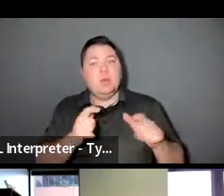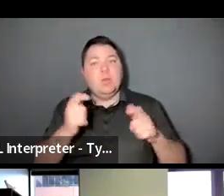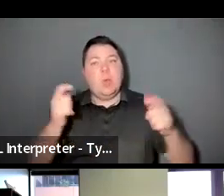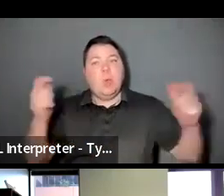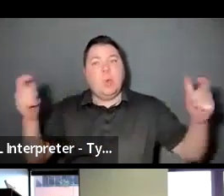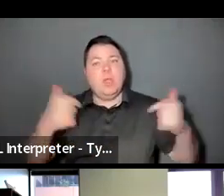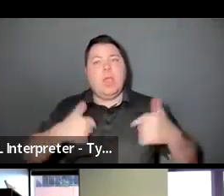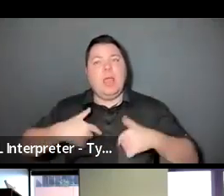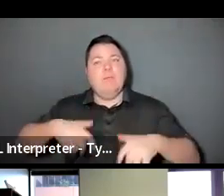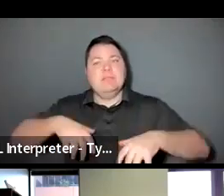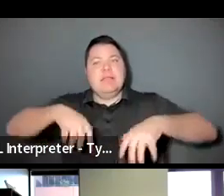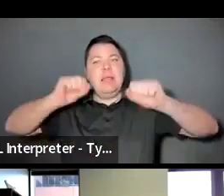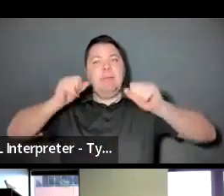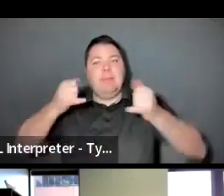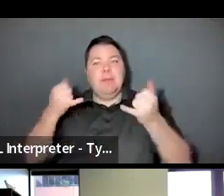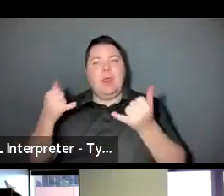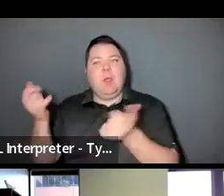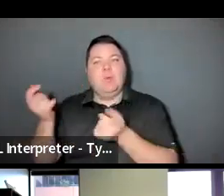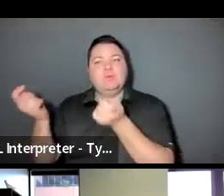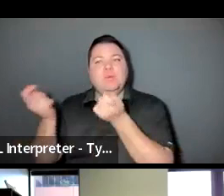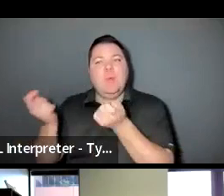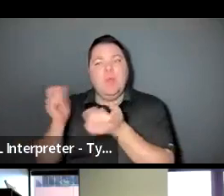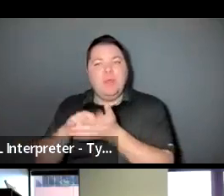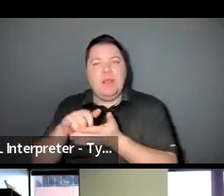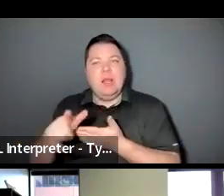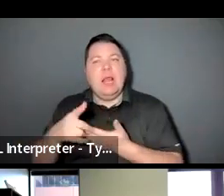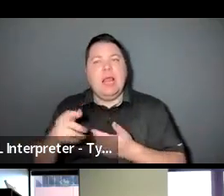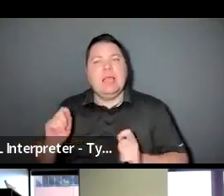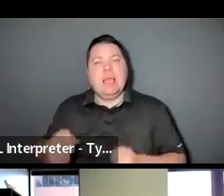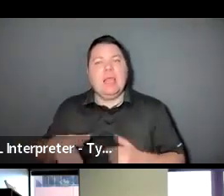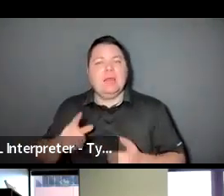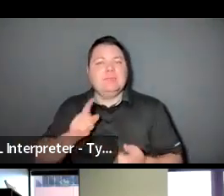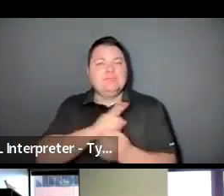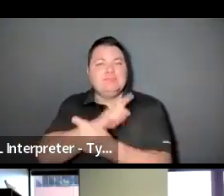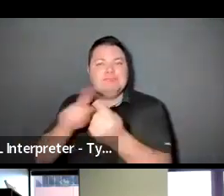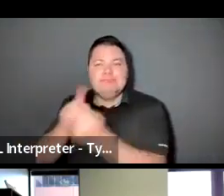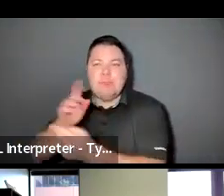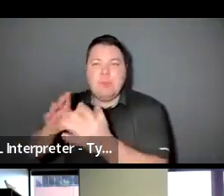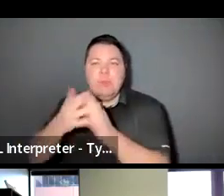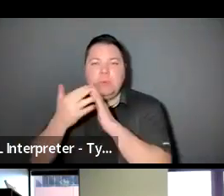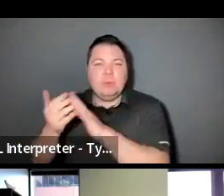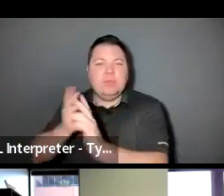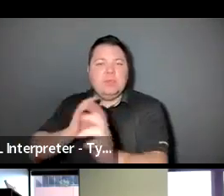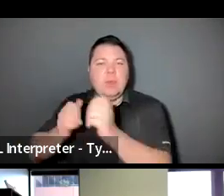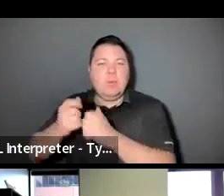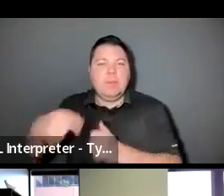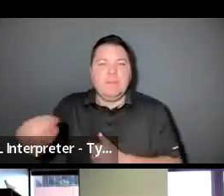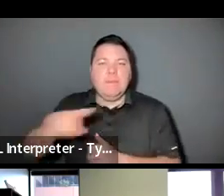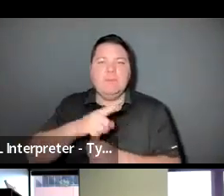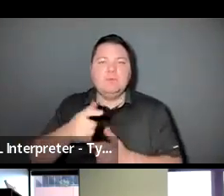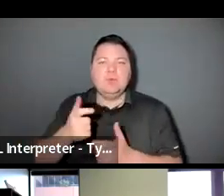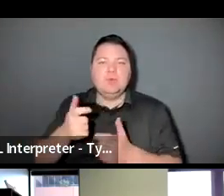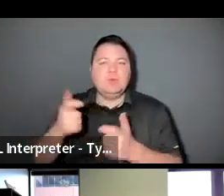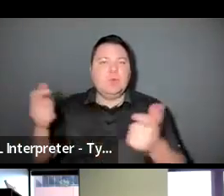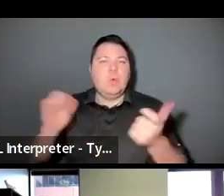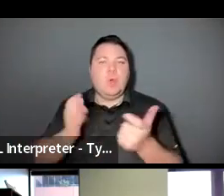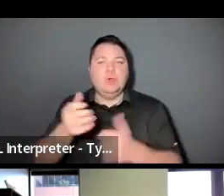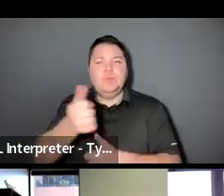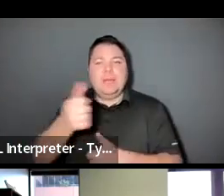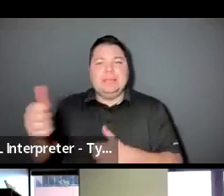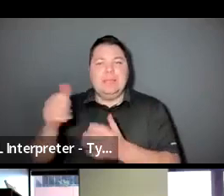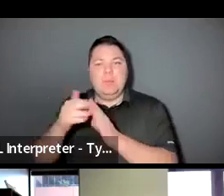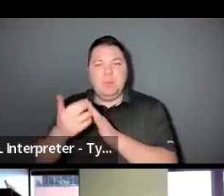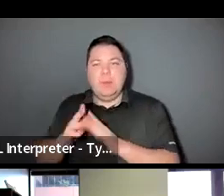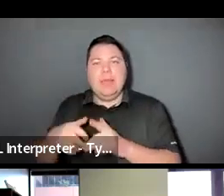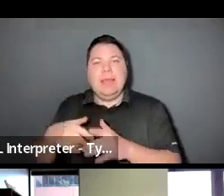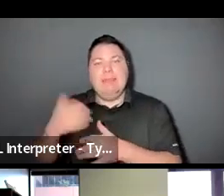taken those over. And it gives me that ability to talk to my community, to grow our transit community. And then at the end,